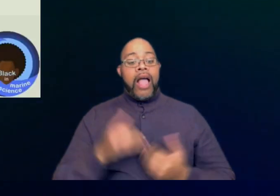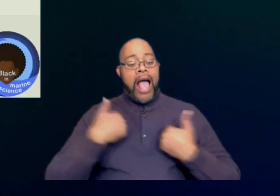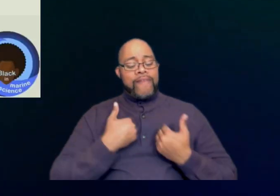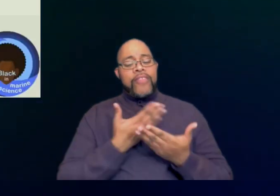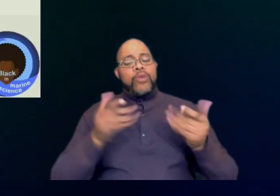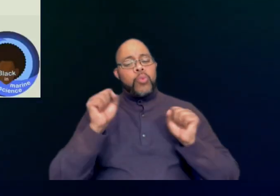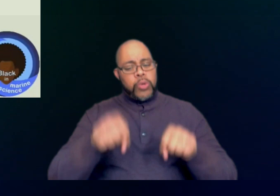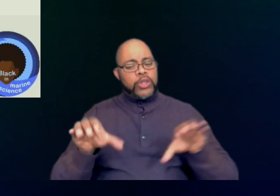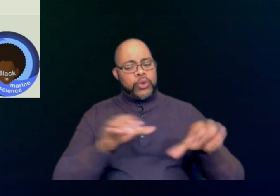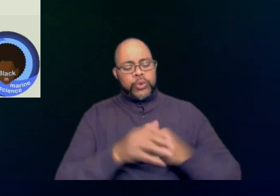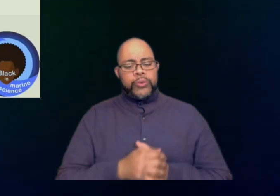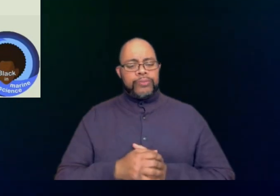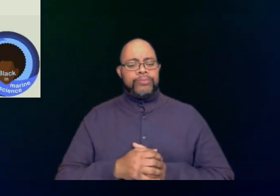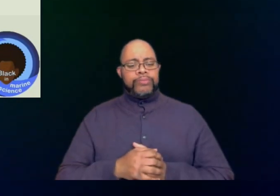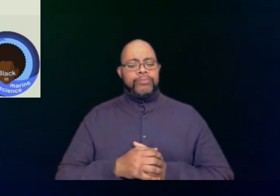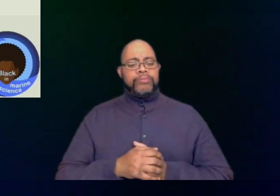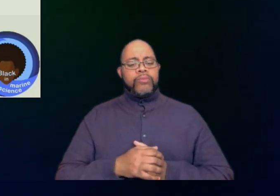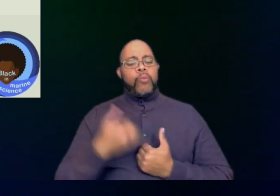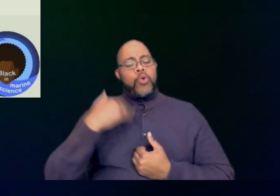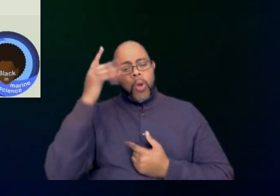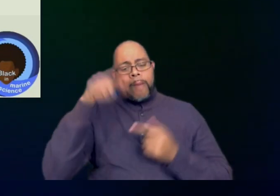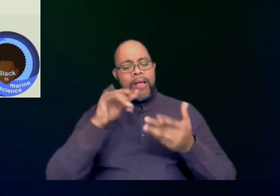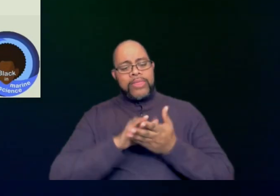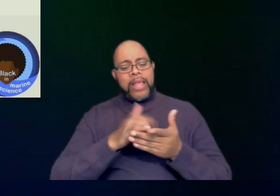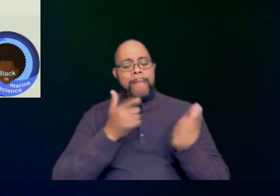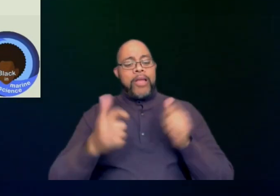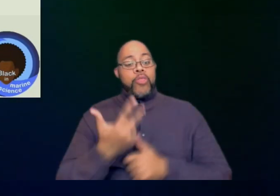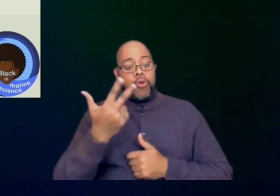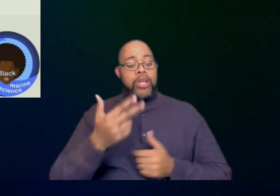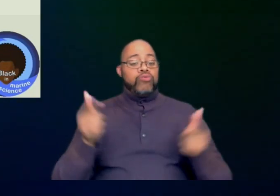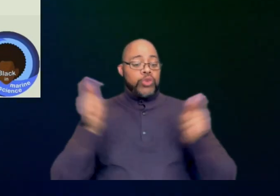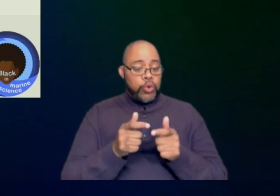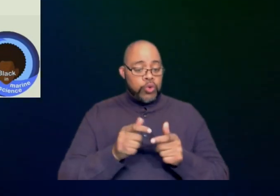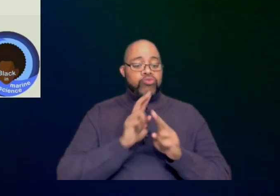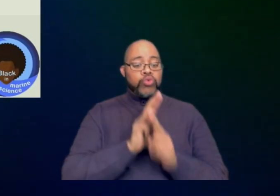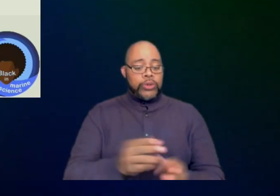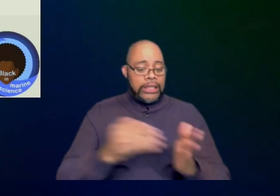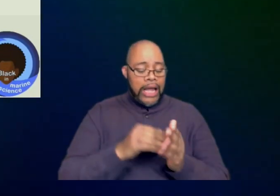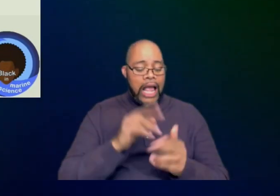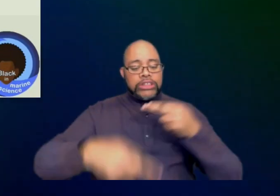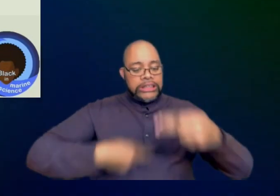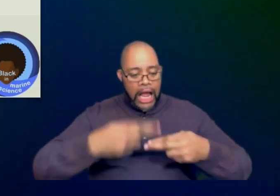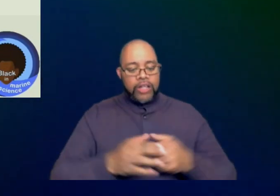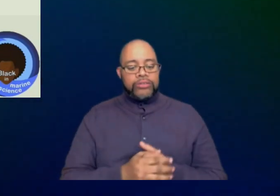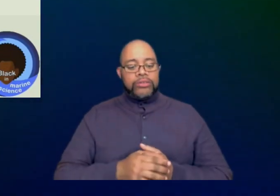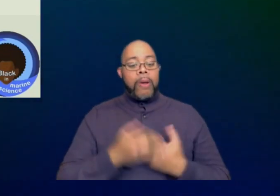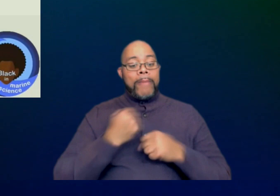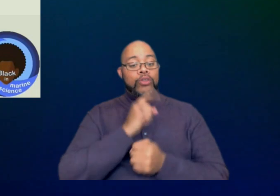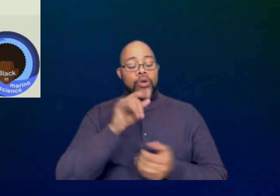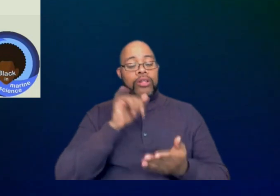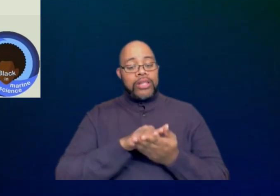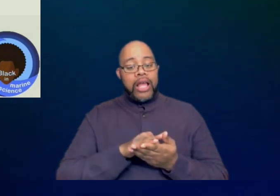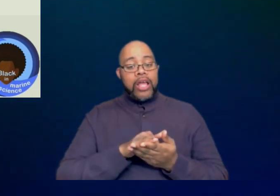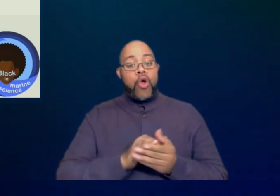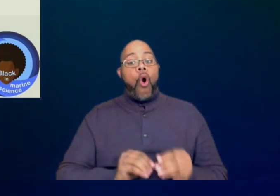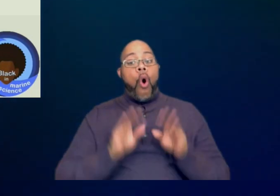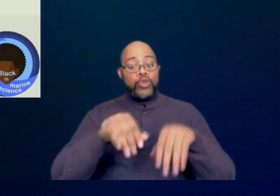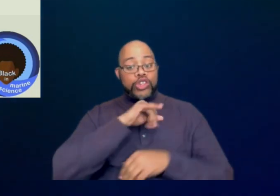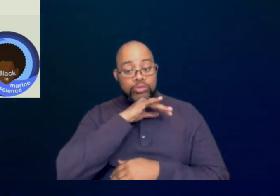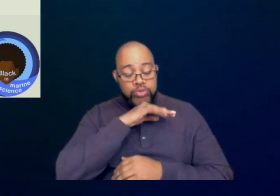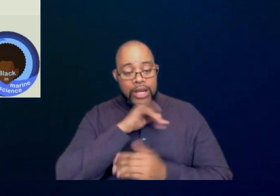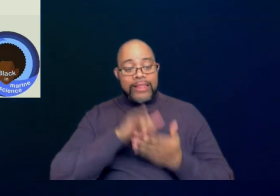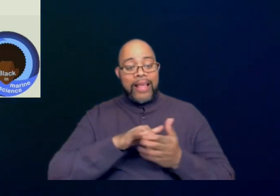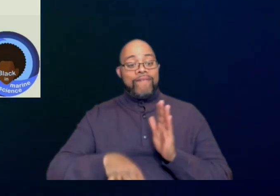So there are things that you can do. Of course, we know about the big three: reduce, reuse, and recycle. You want to make sure that the